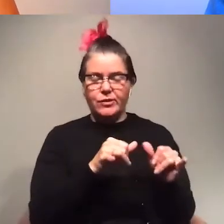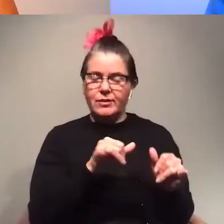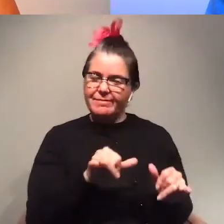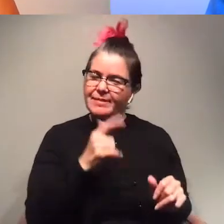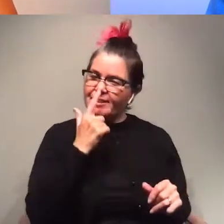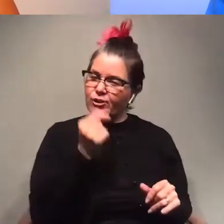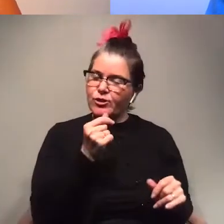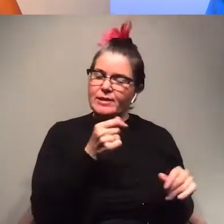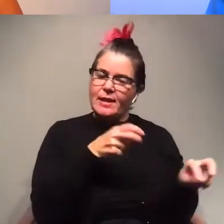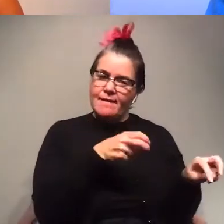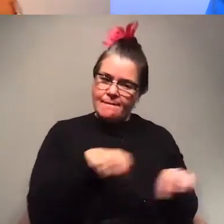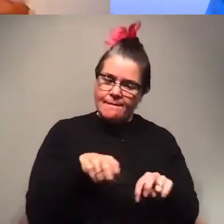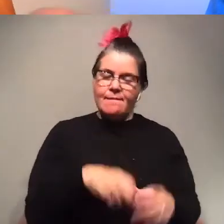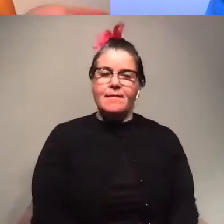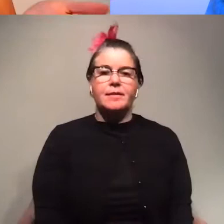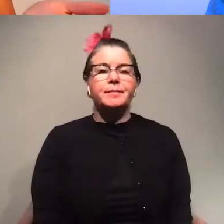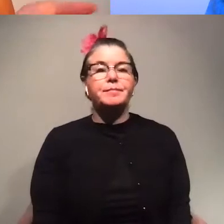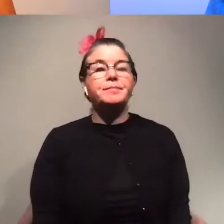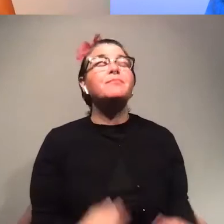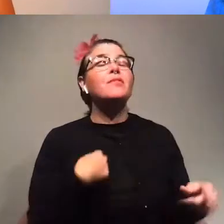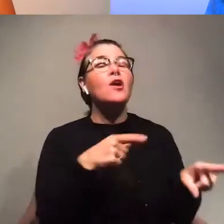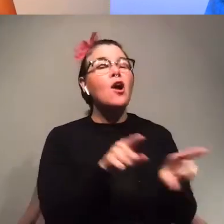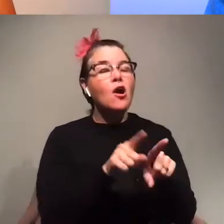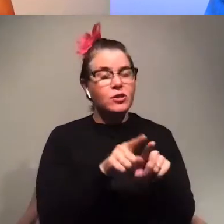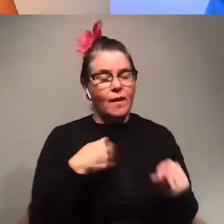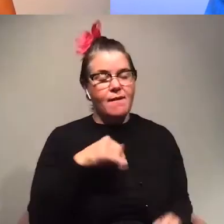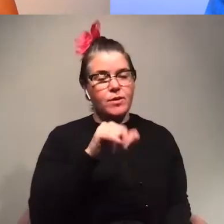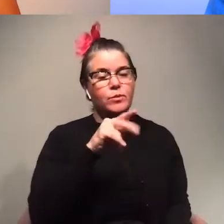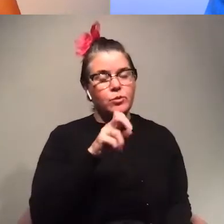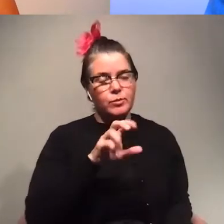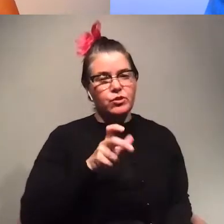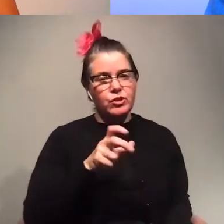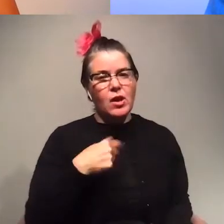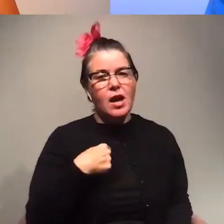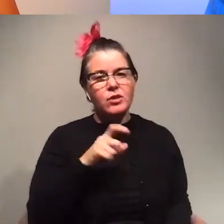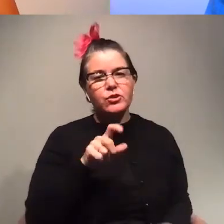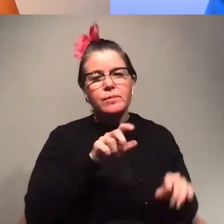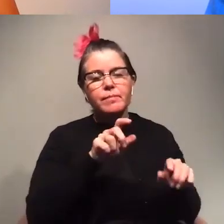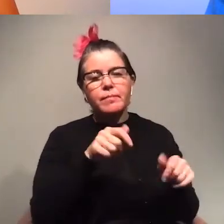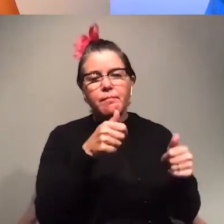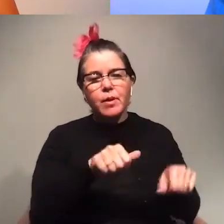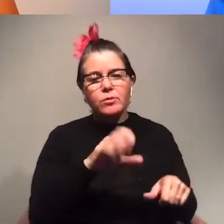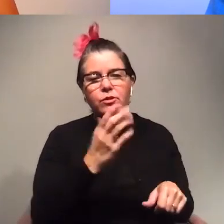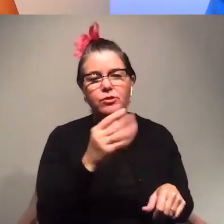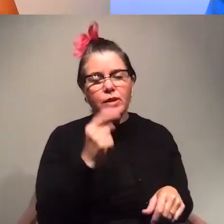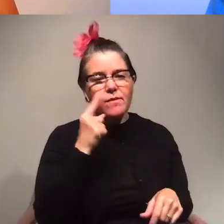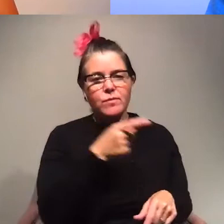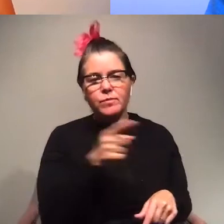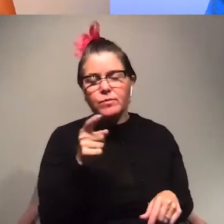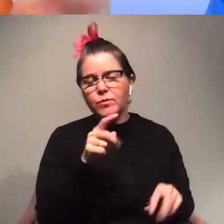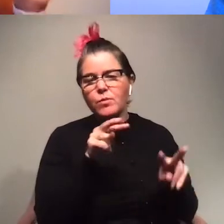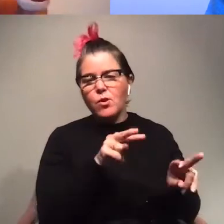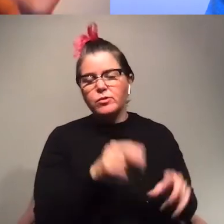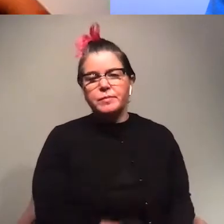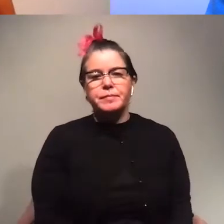transition as well. And then I also have a YouTube channel, which I think I need to post in the chat as well for you all if you want to check it out